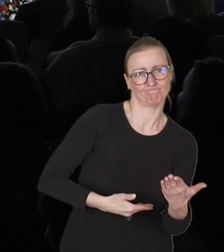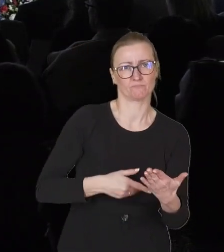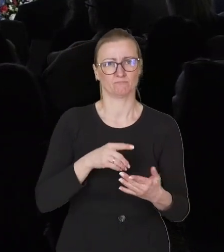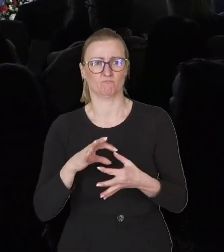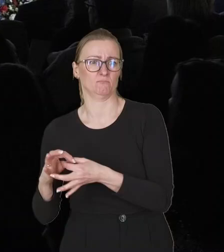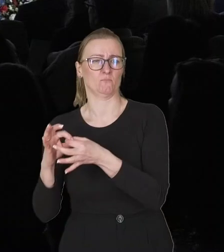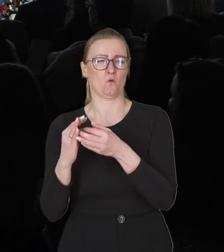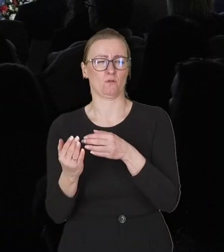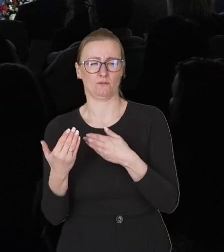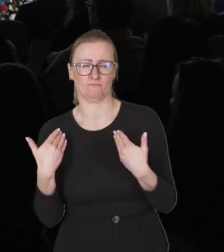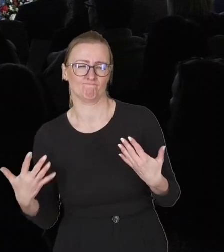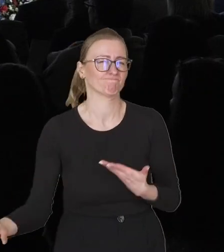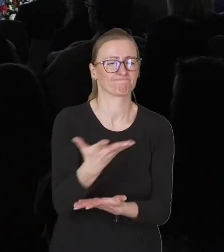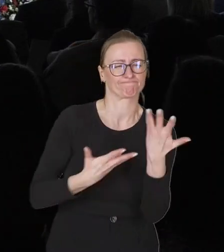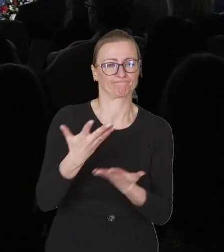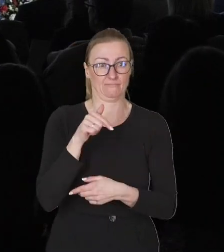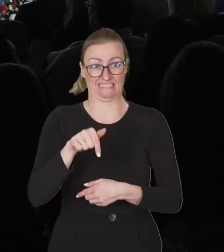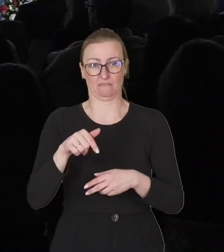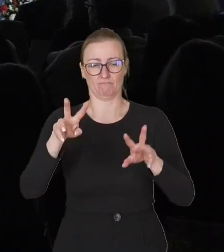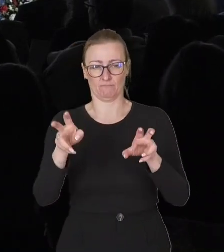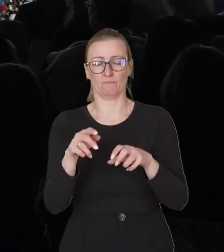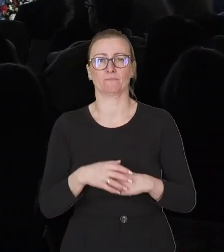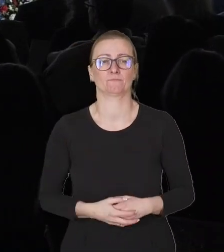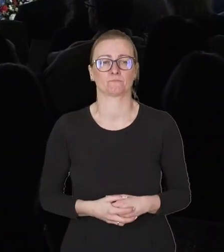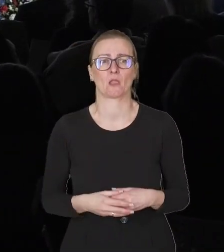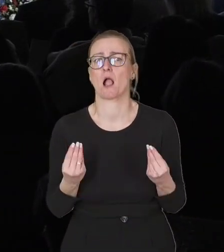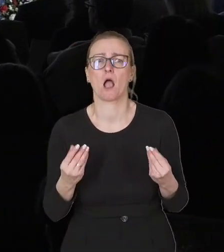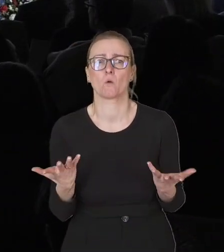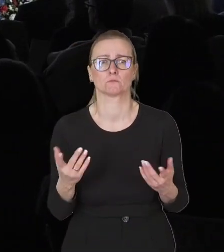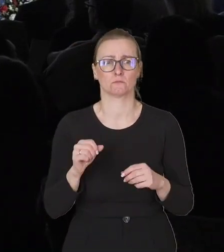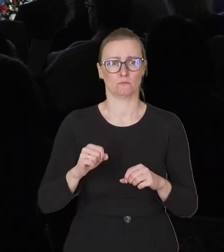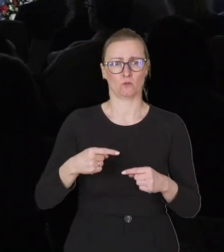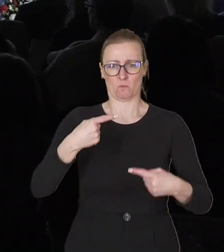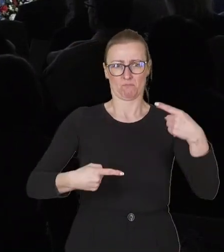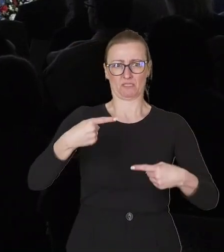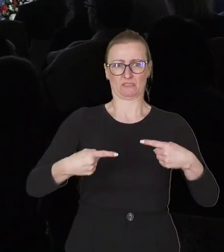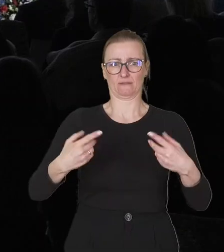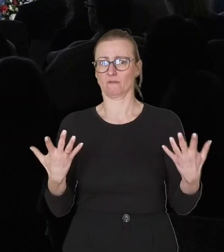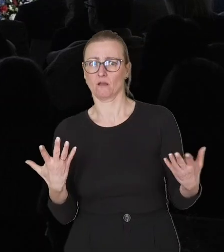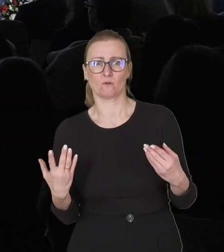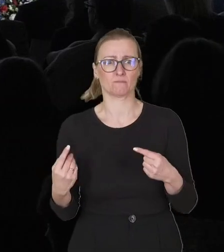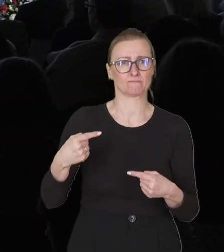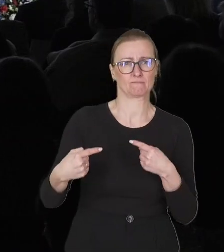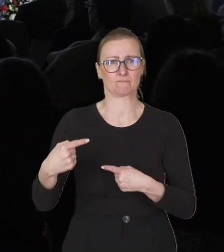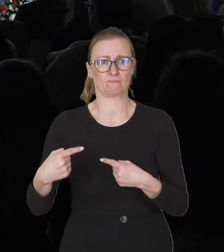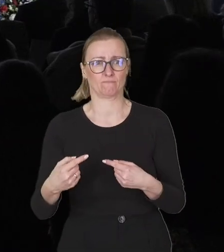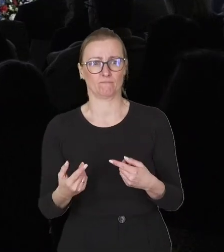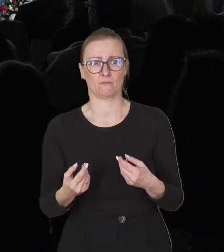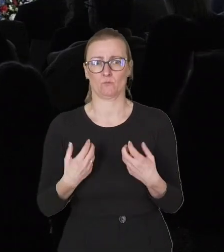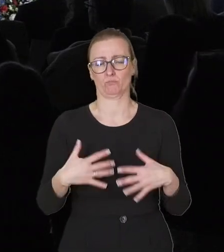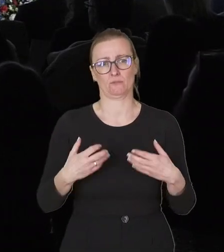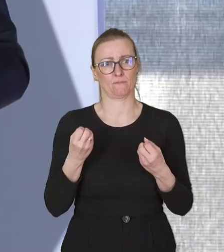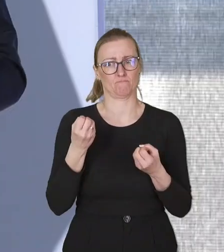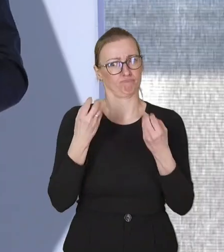competitiveness compass. And I think that many of us welcome it very warmly with these three flagship measures which are